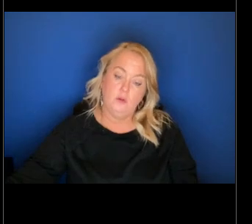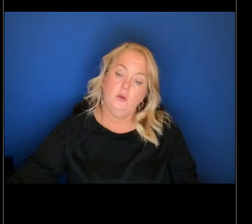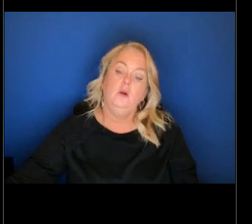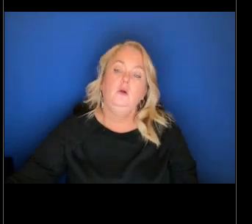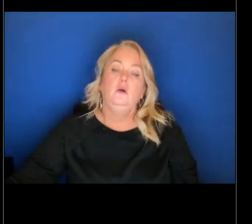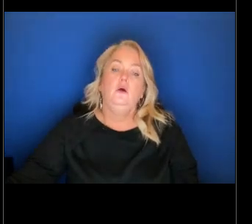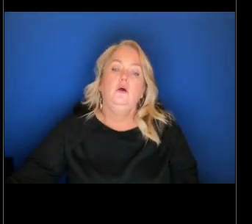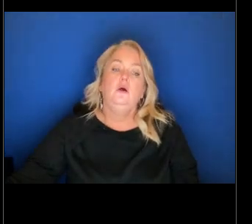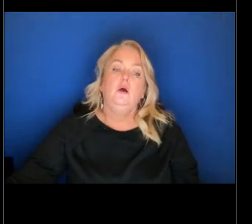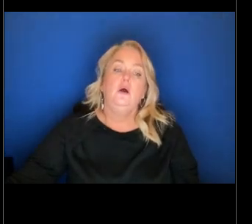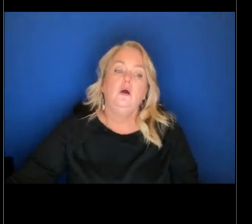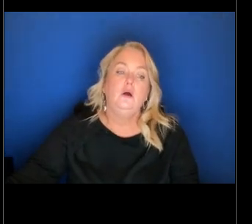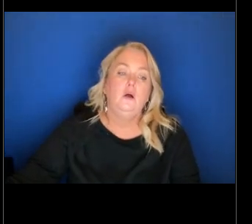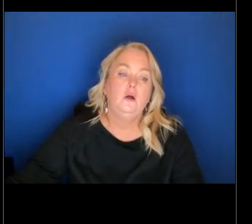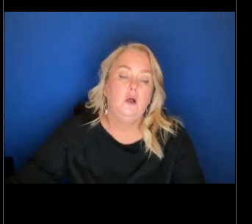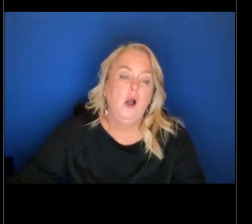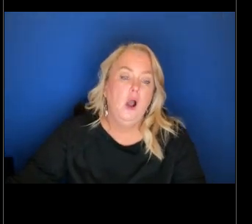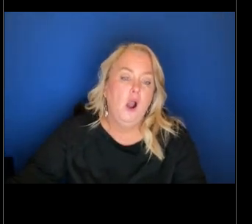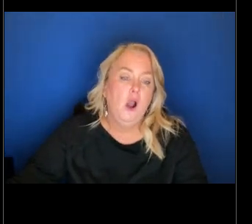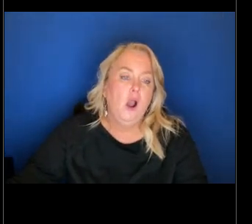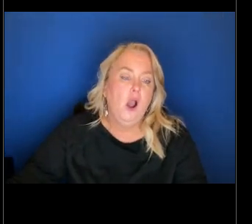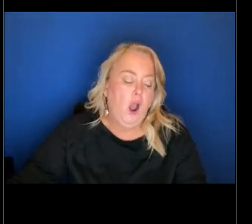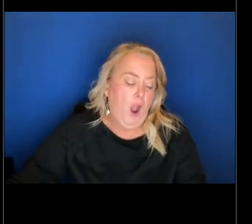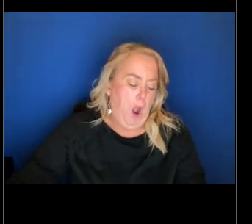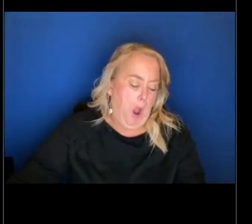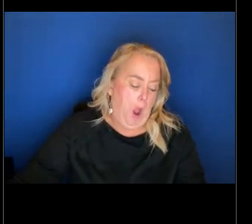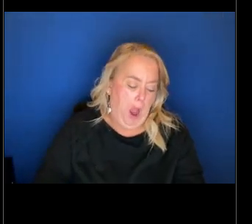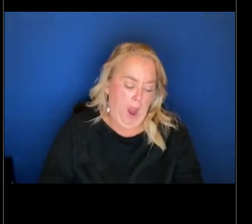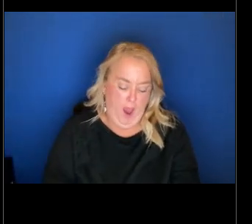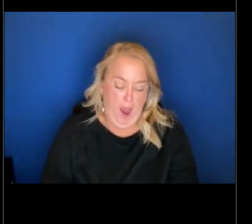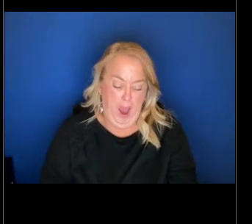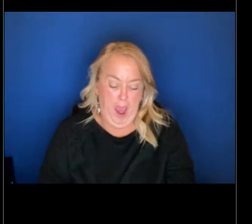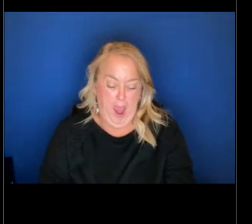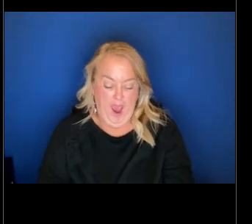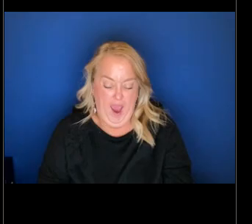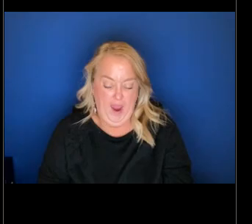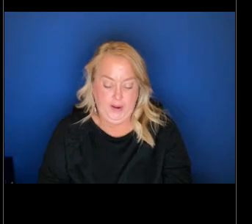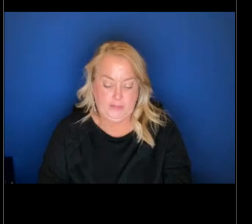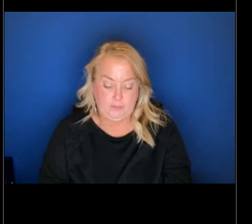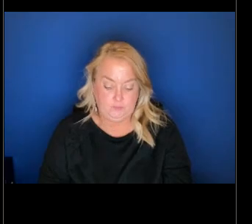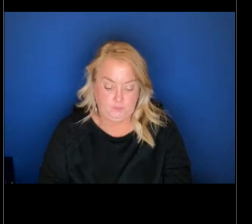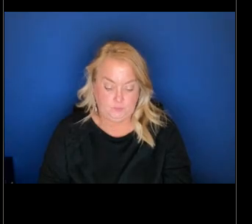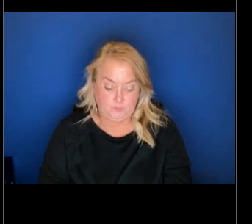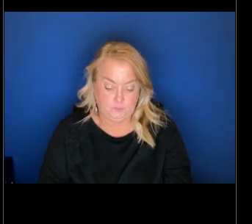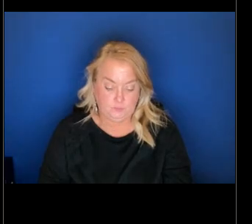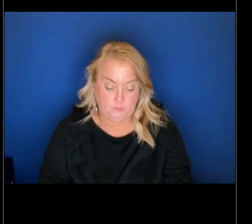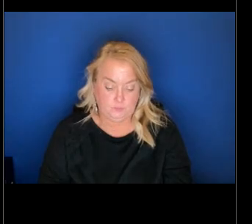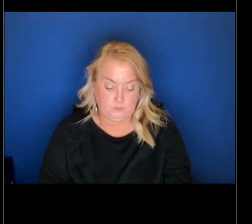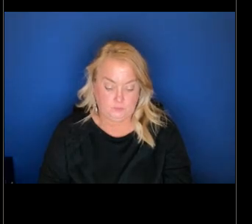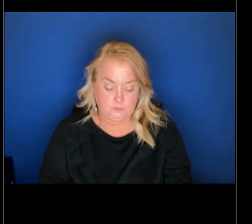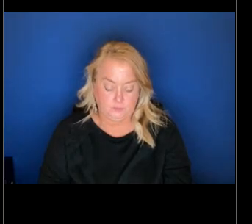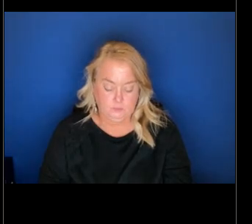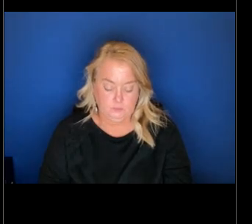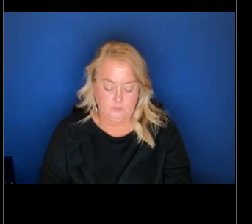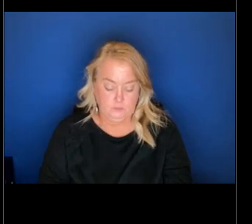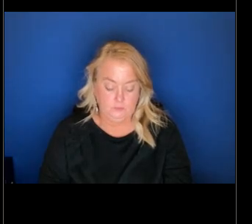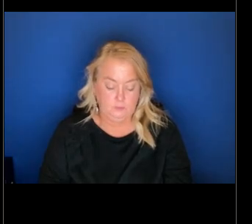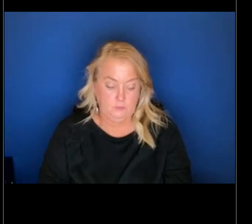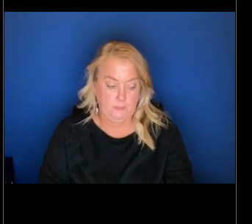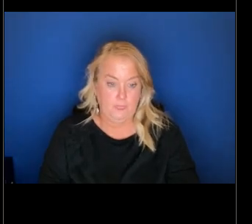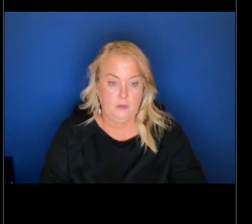Once again, watch the poll. In narrow U-shaped kitchens, knee space, a minimum of 30 inches wide